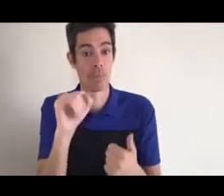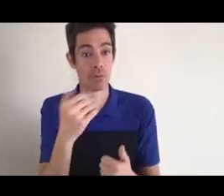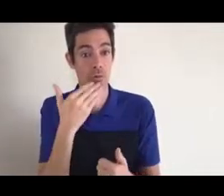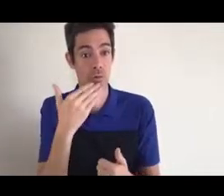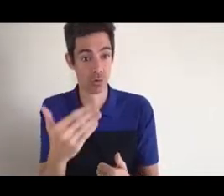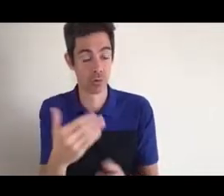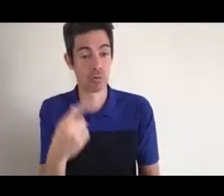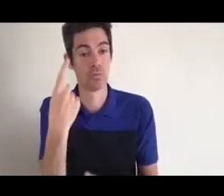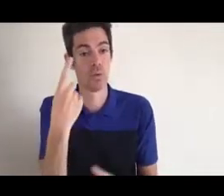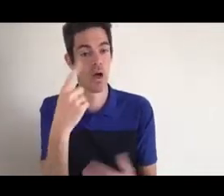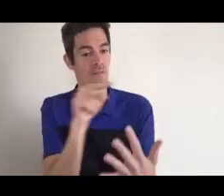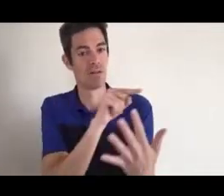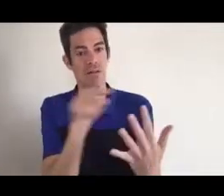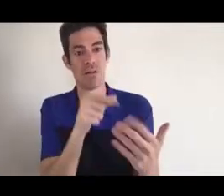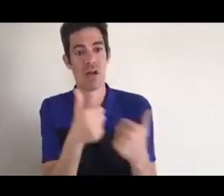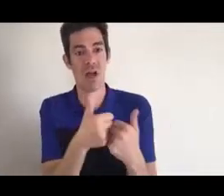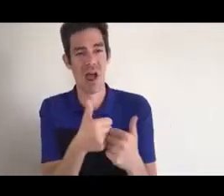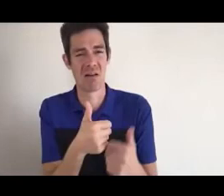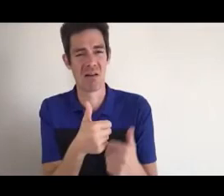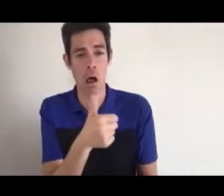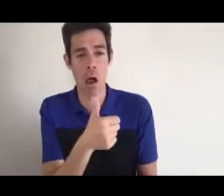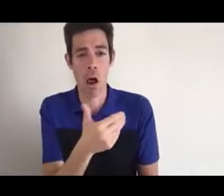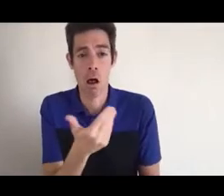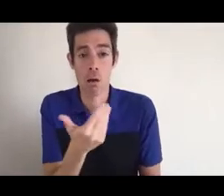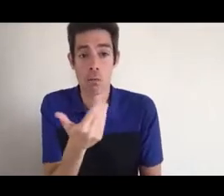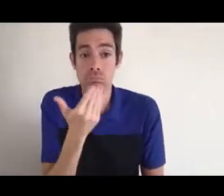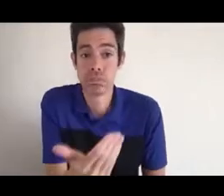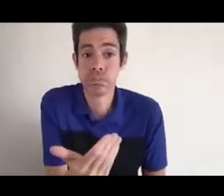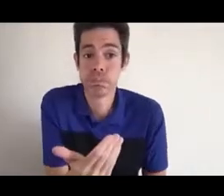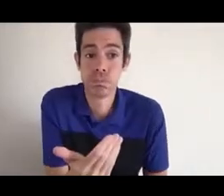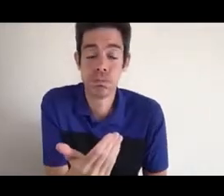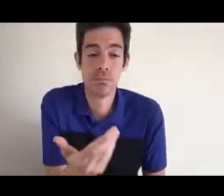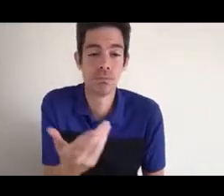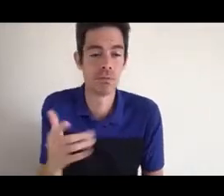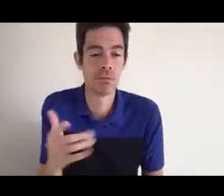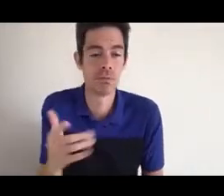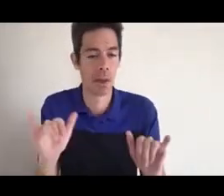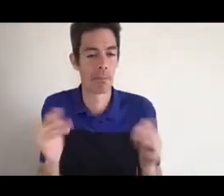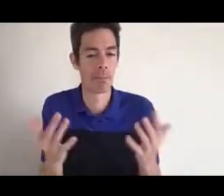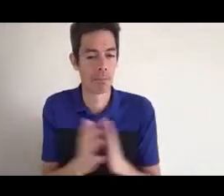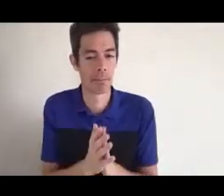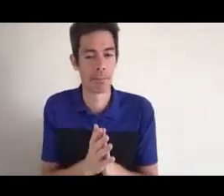One of the games is good.